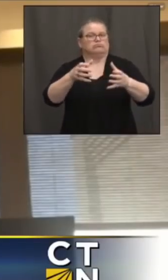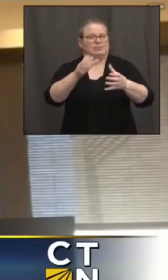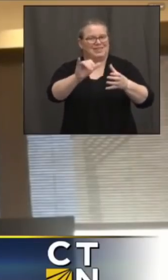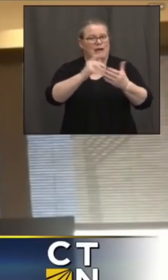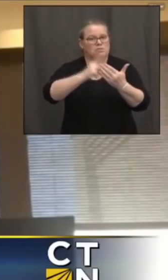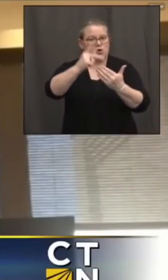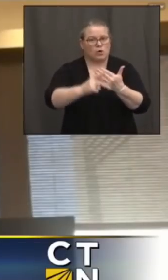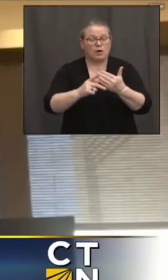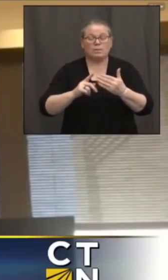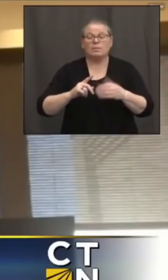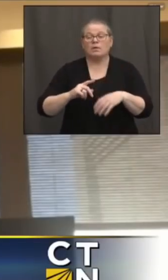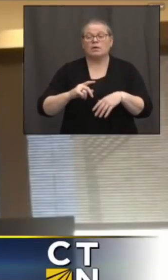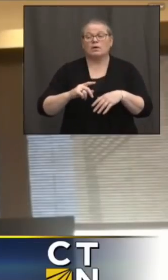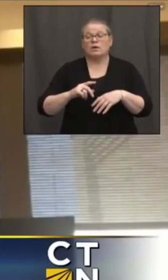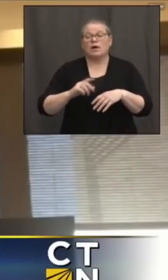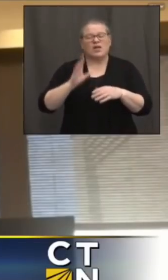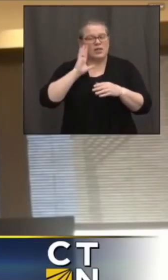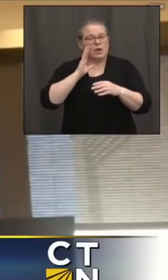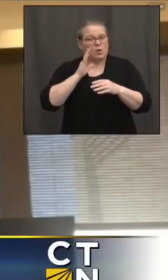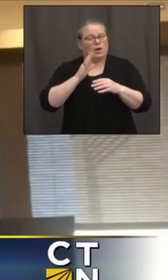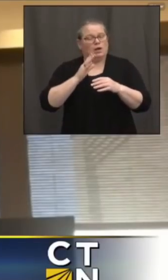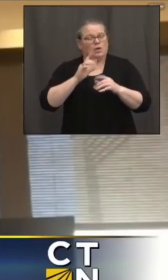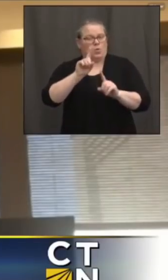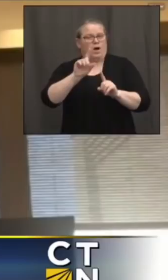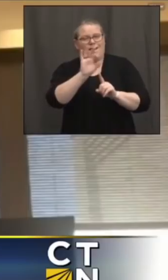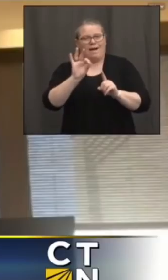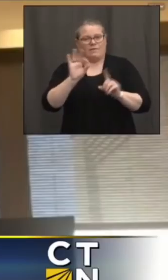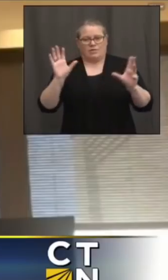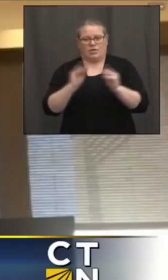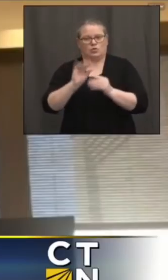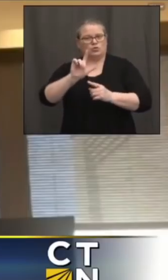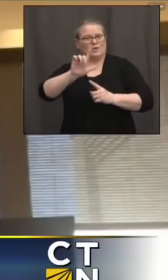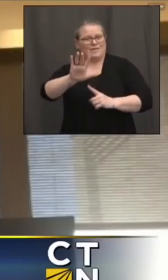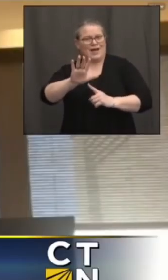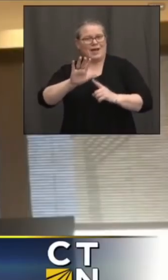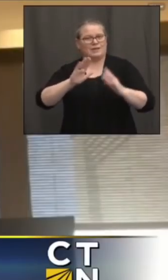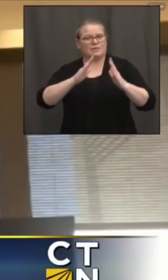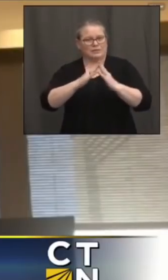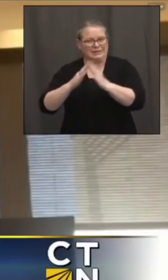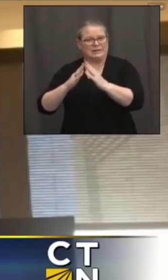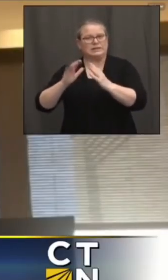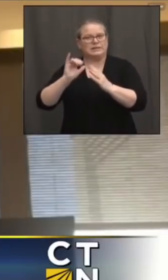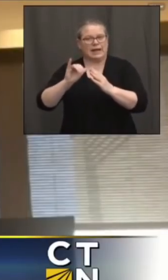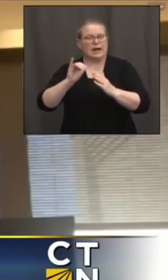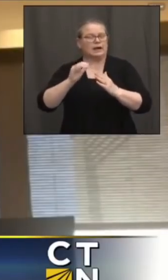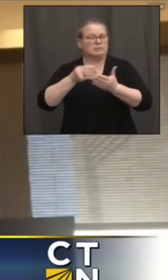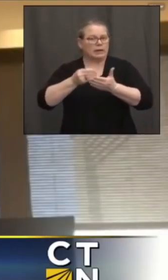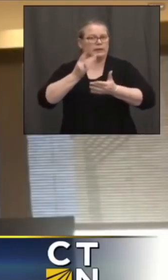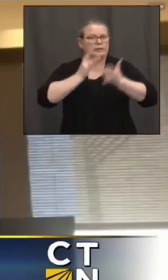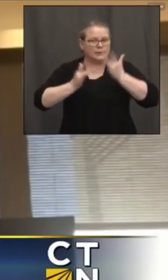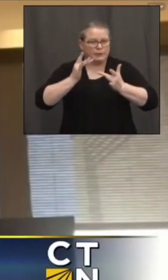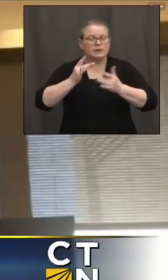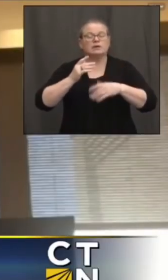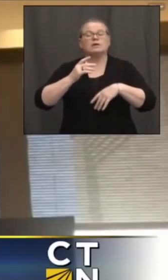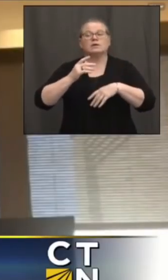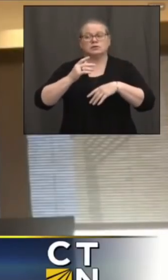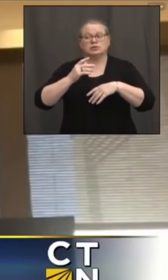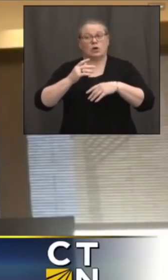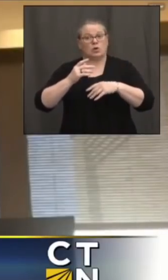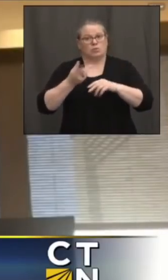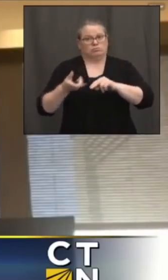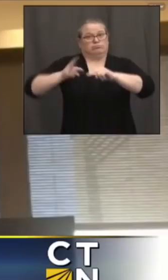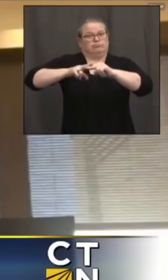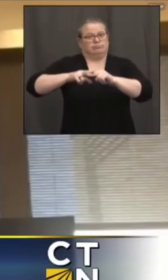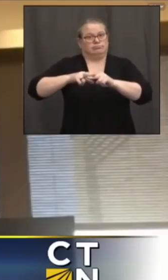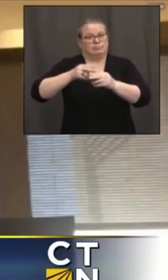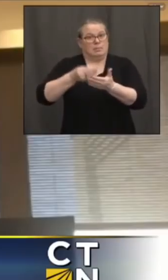governor's proposed budget. And it's certainly if they felt it was important to invest in reentry, Waterbury